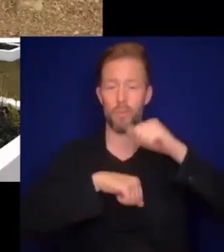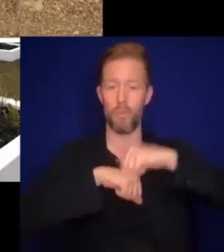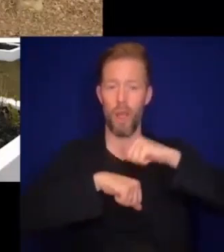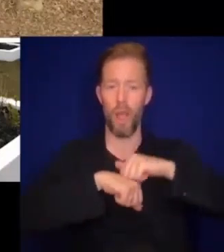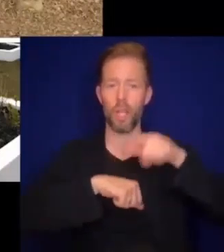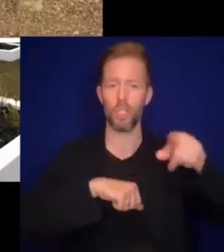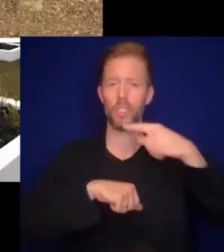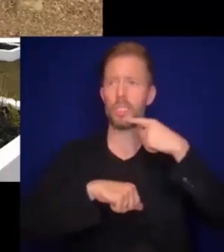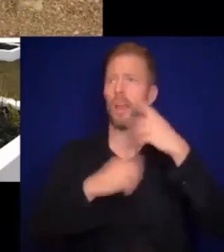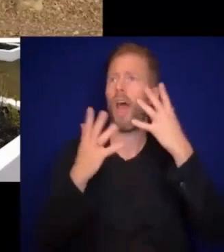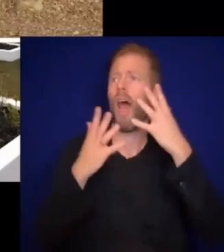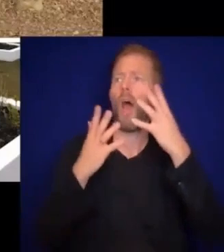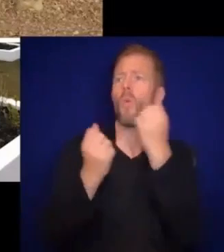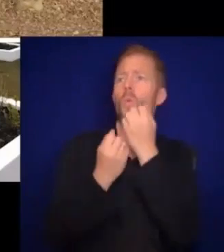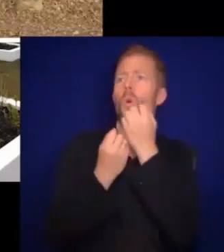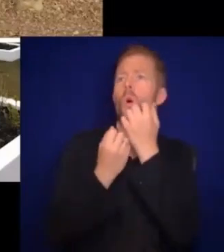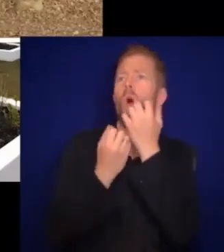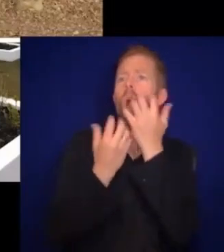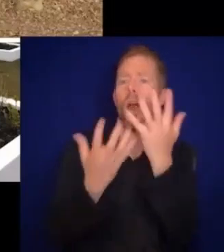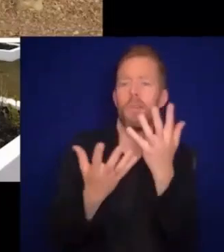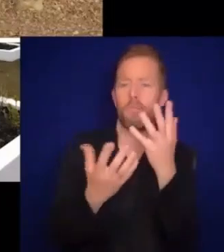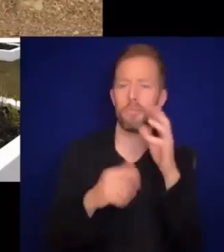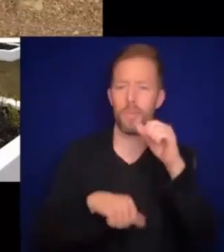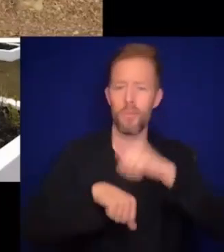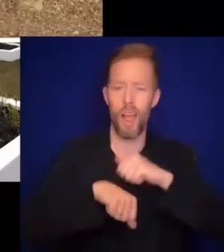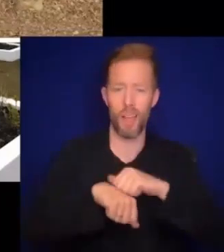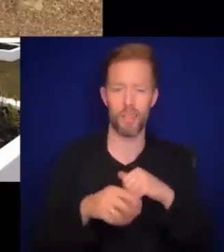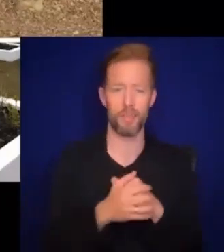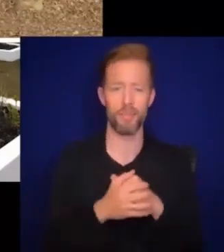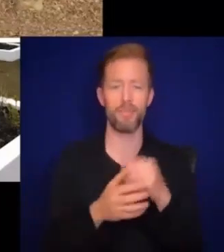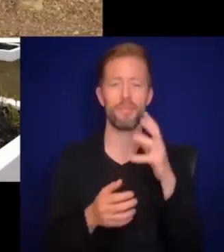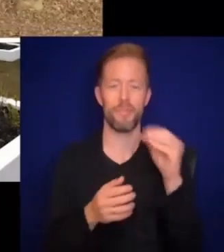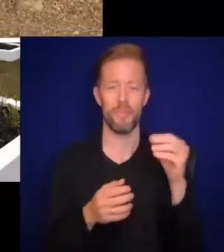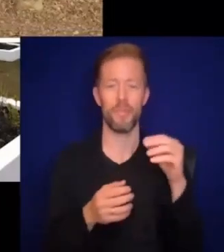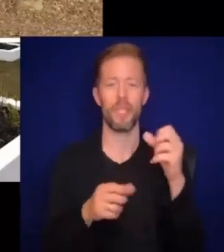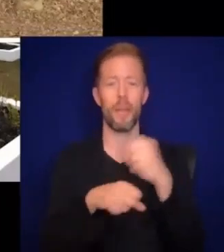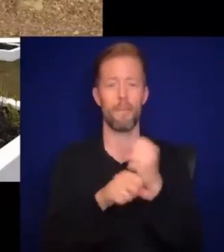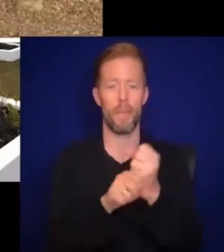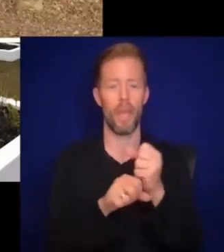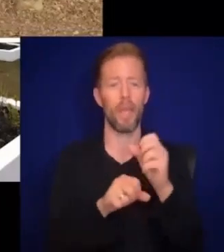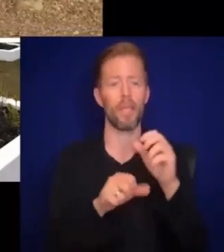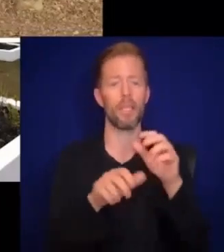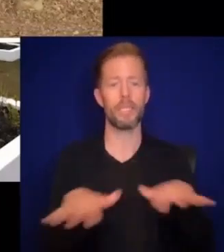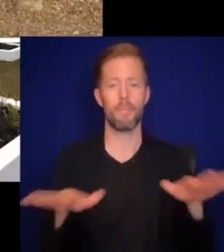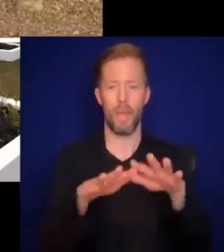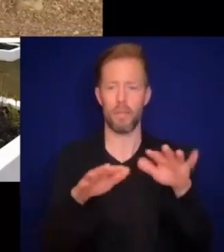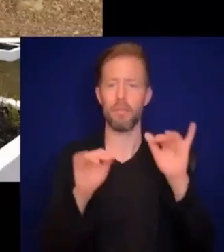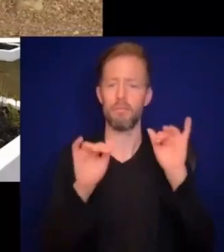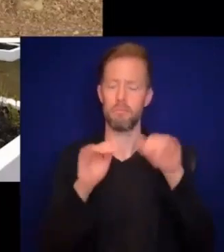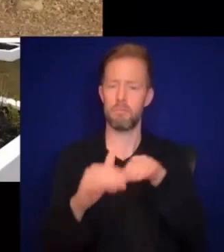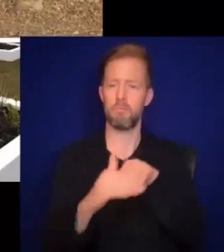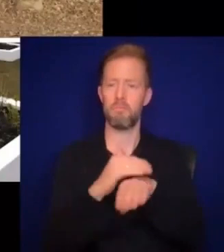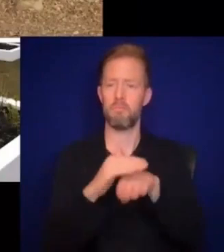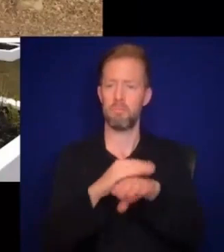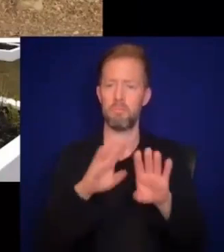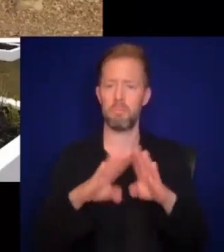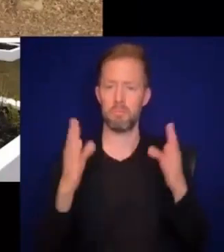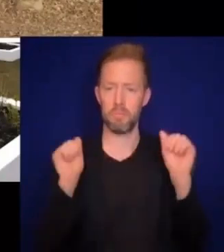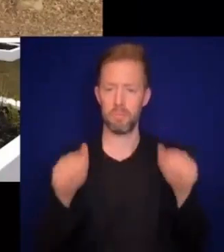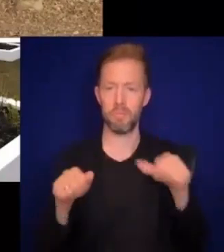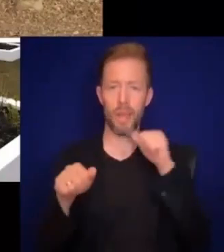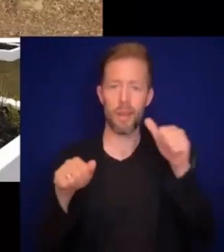as this child said once. And of course, we create reachable spaces. The spaces like